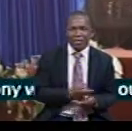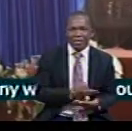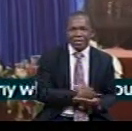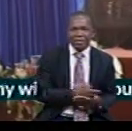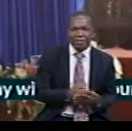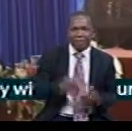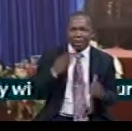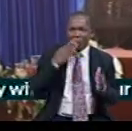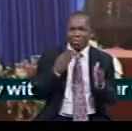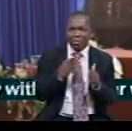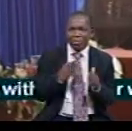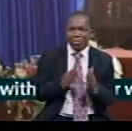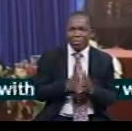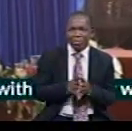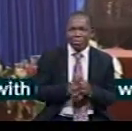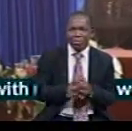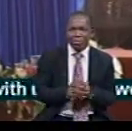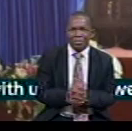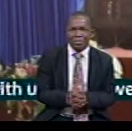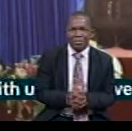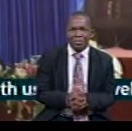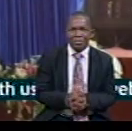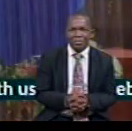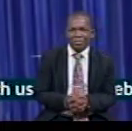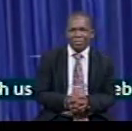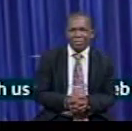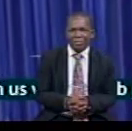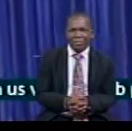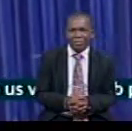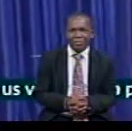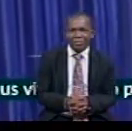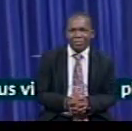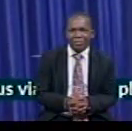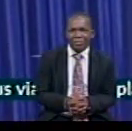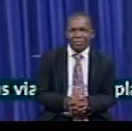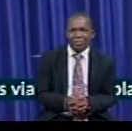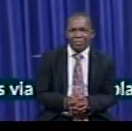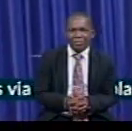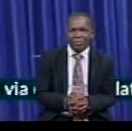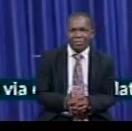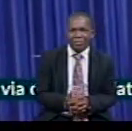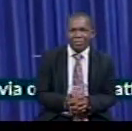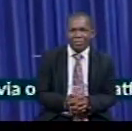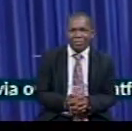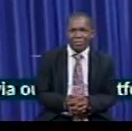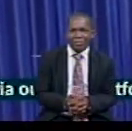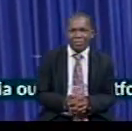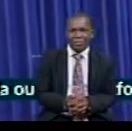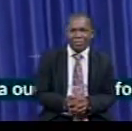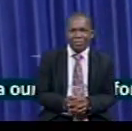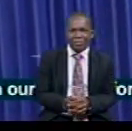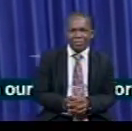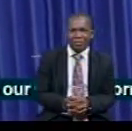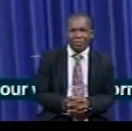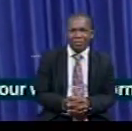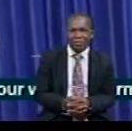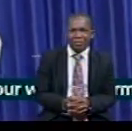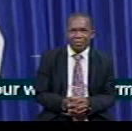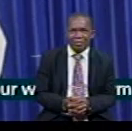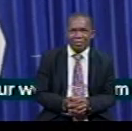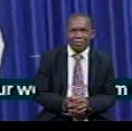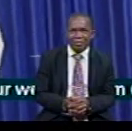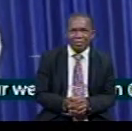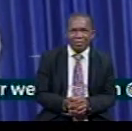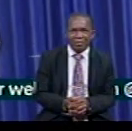here at the Kesebia, my man, a broma journey and tears here soon. I was semi cashing in the end when I'm free Tepa and a buyer. Now, if you bedrew,